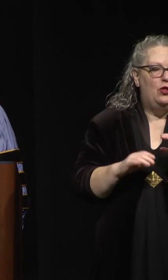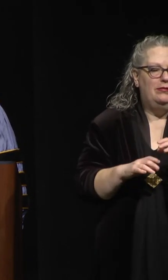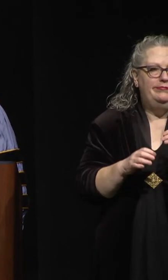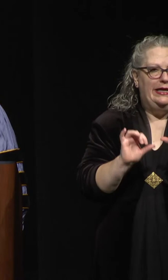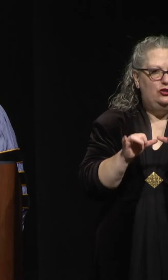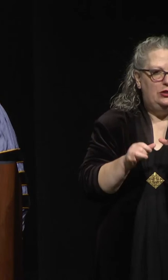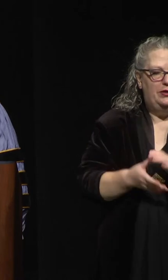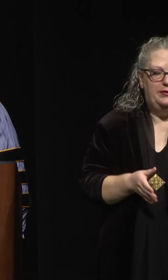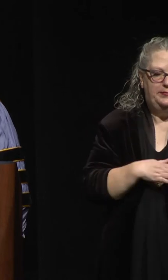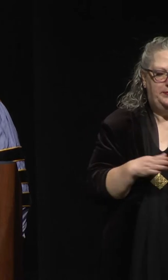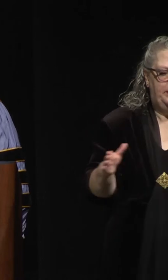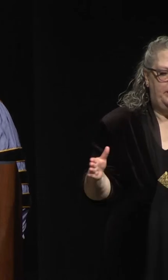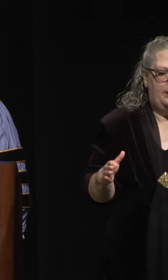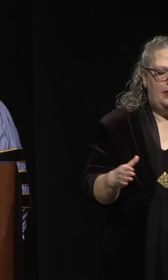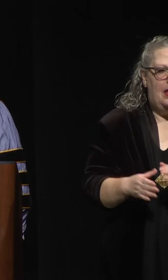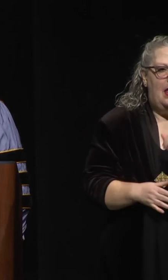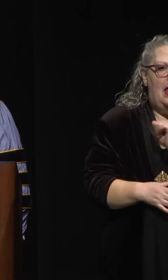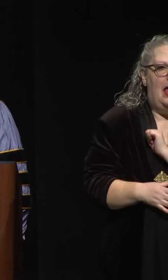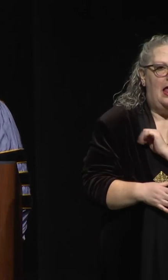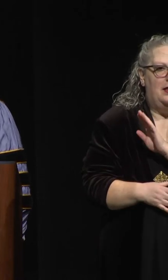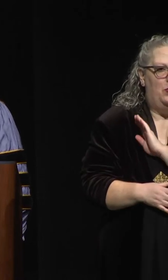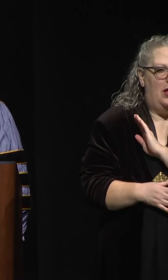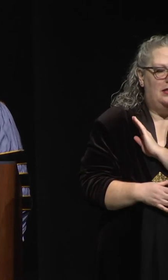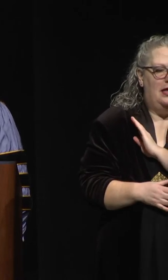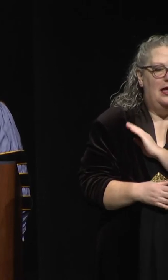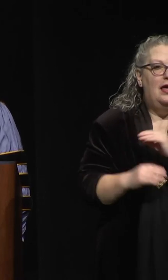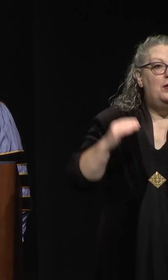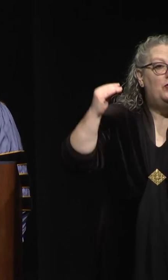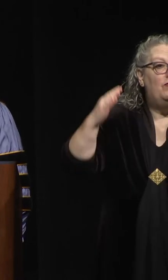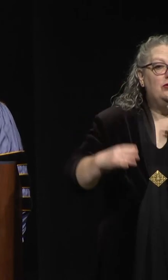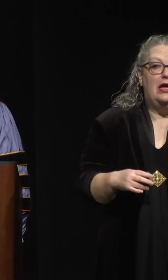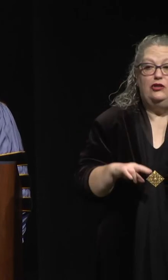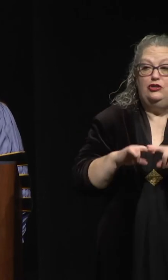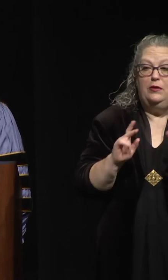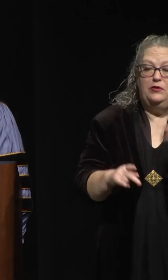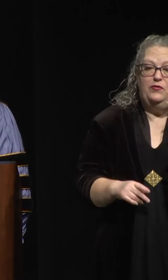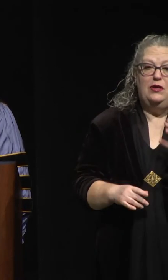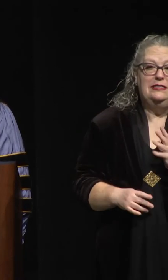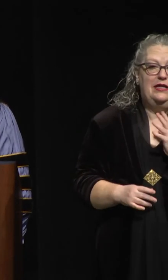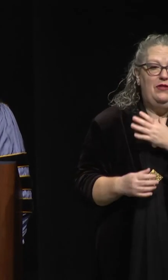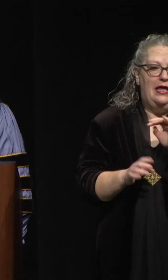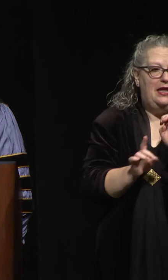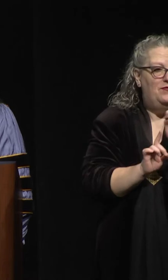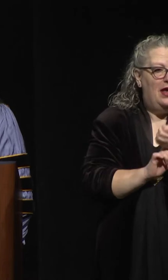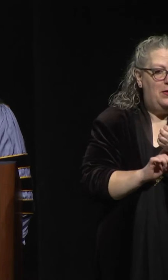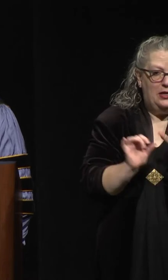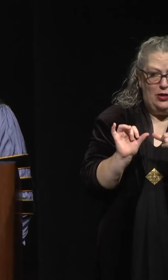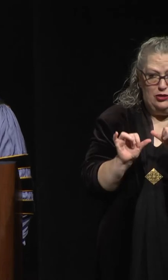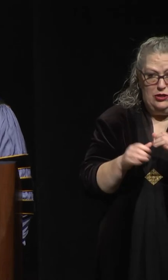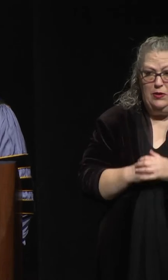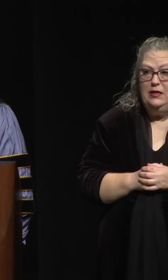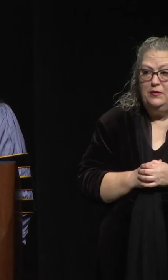engineering, Alan Bradley, professor and chair of civil and environmental